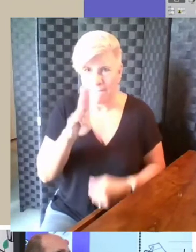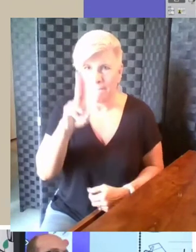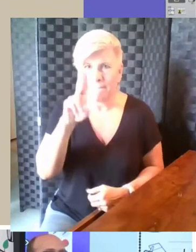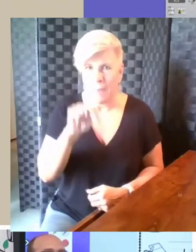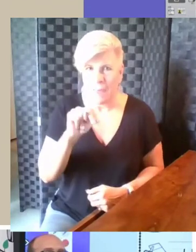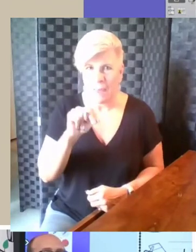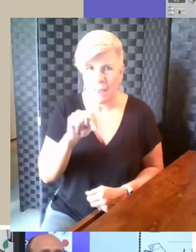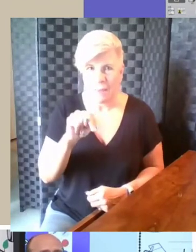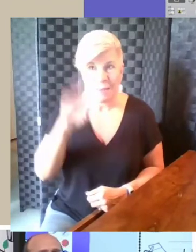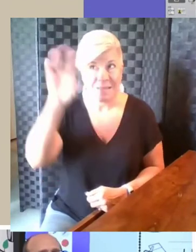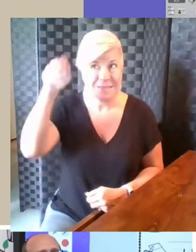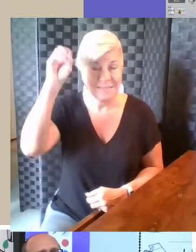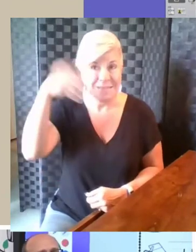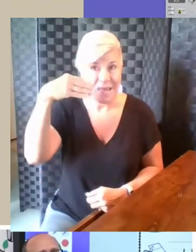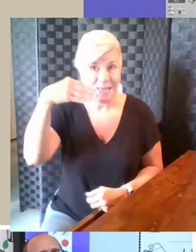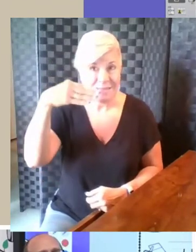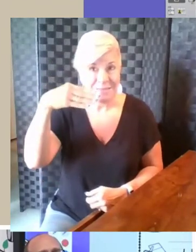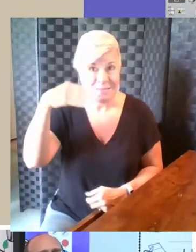and sun.